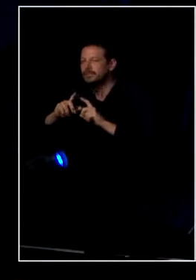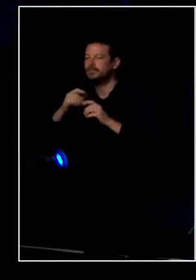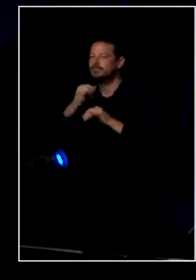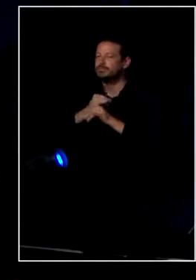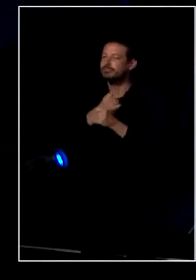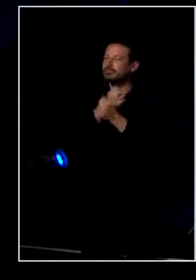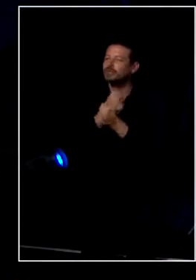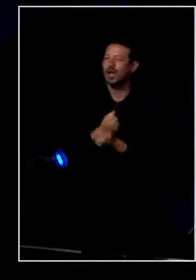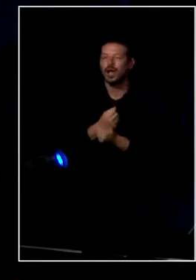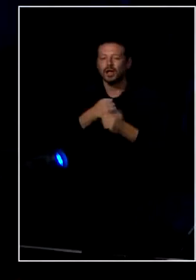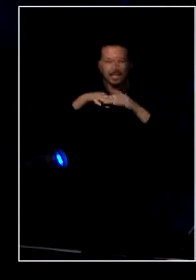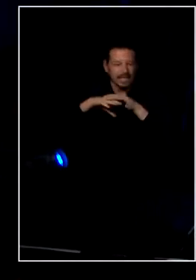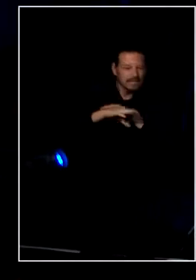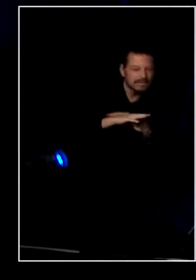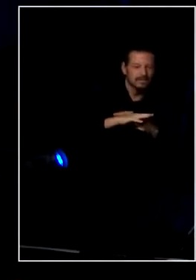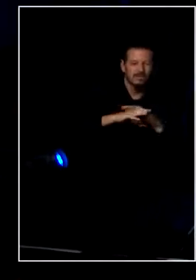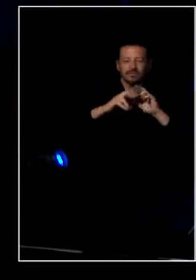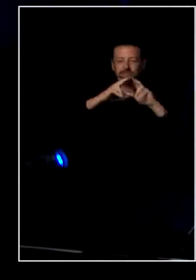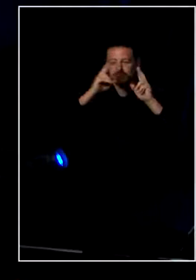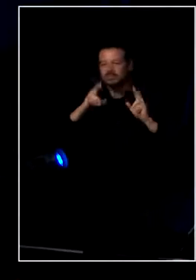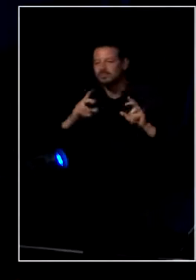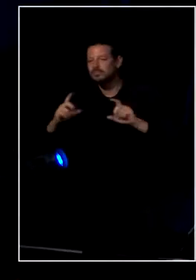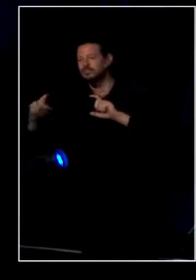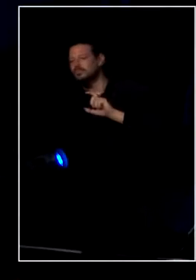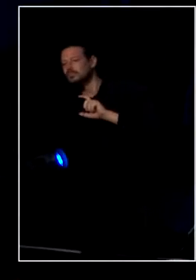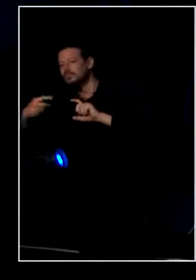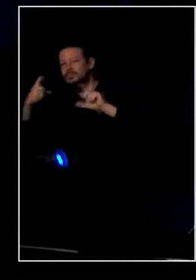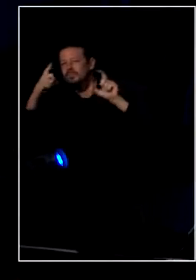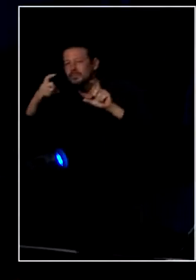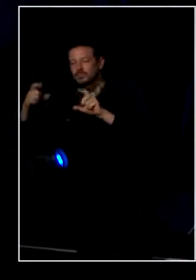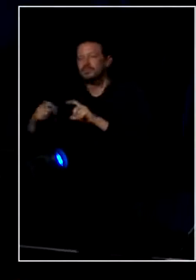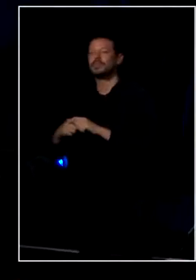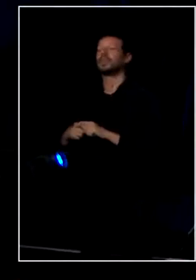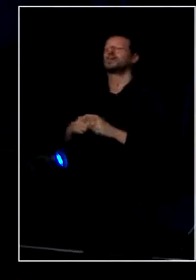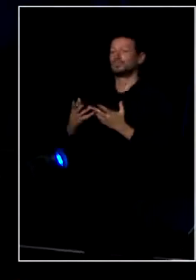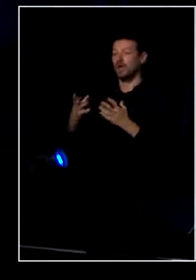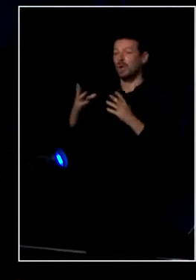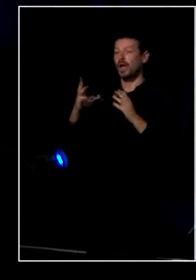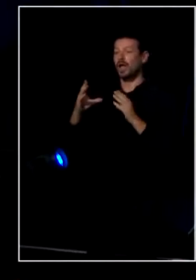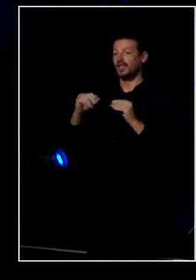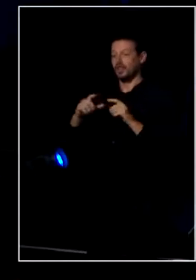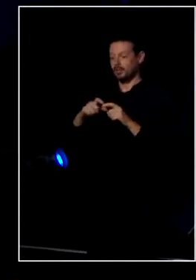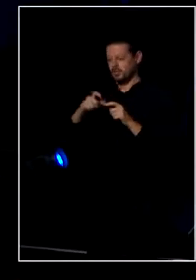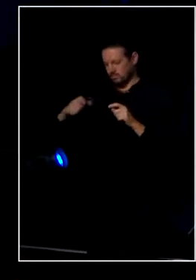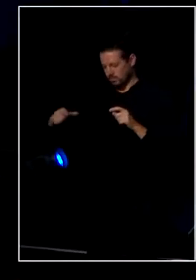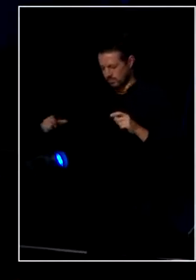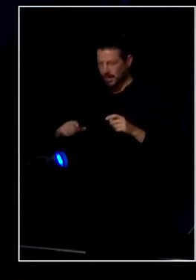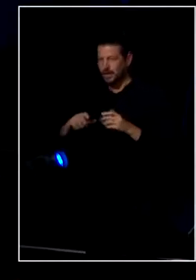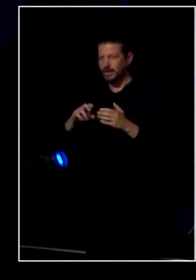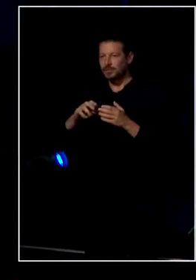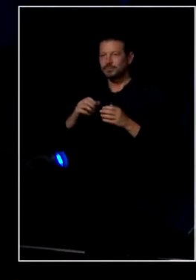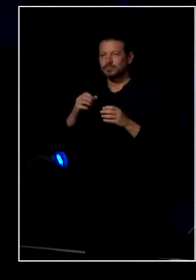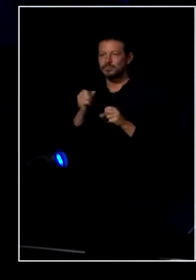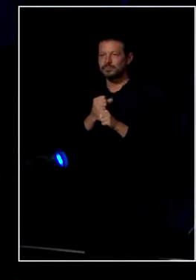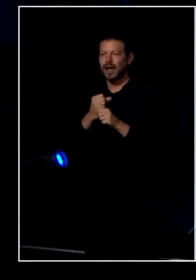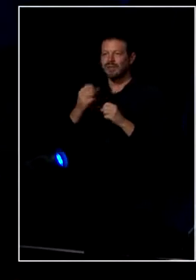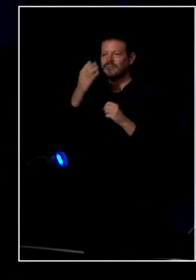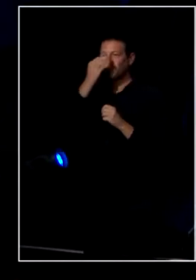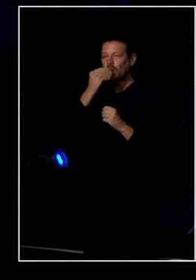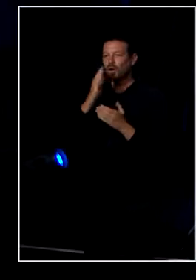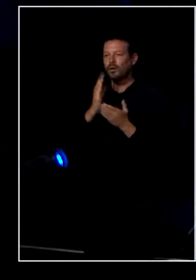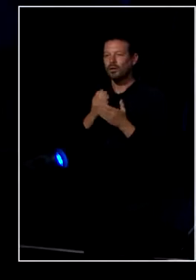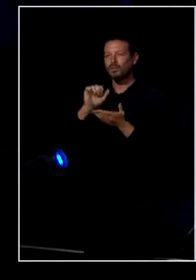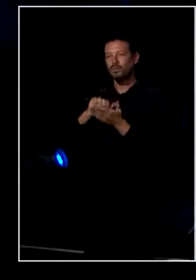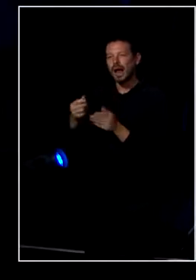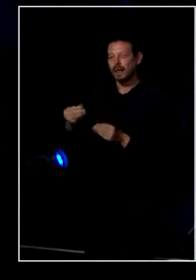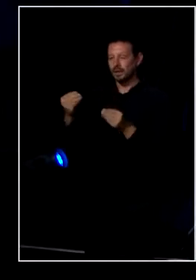inside and the outside and all that. And when I got them developed, which it is true, it is really true, that